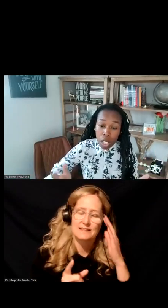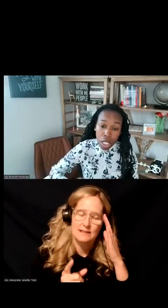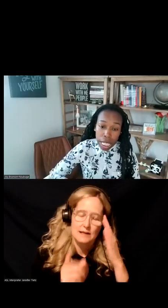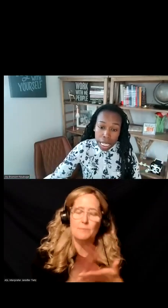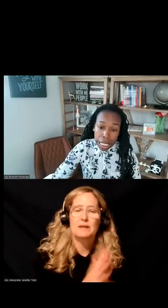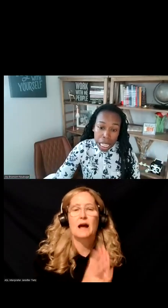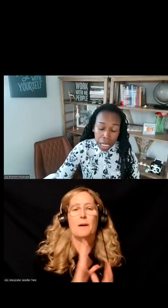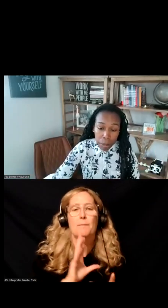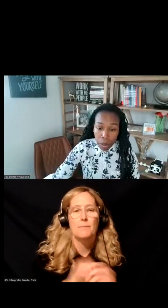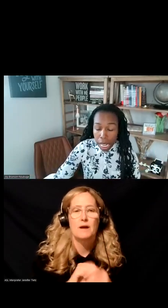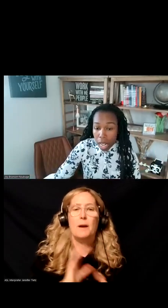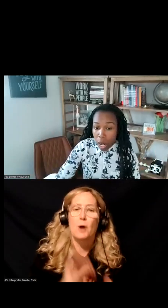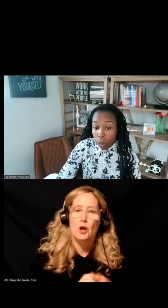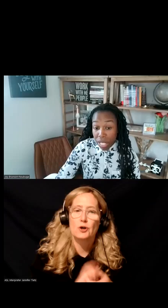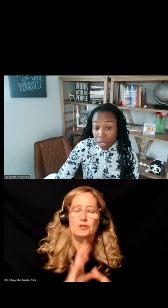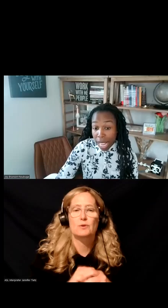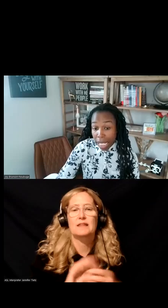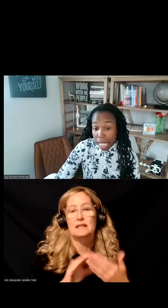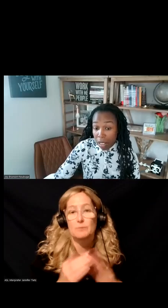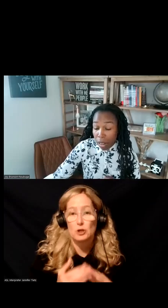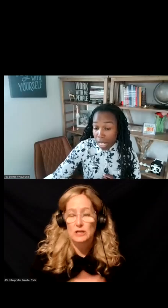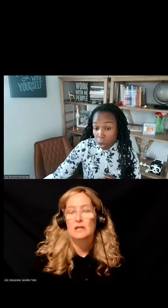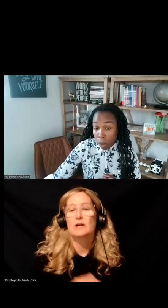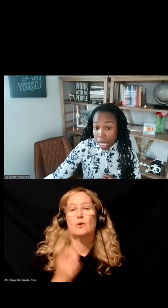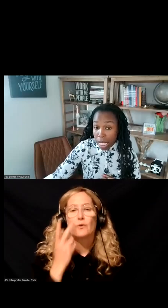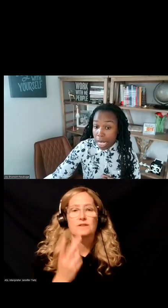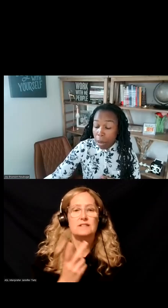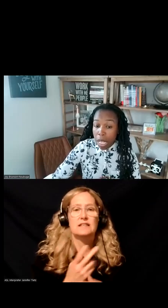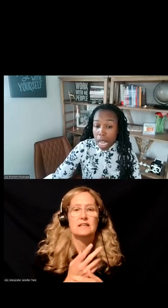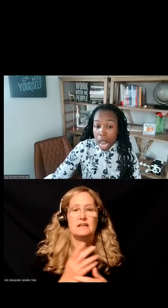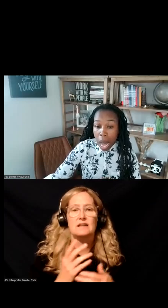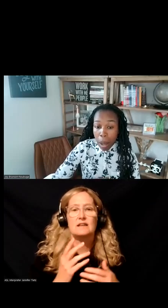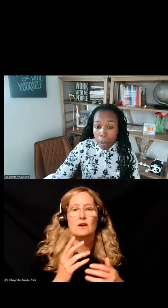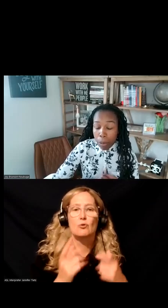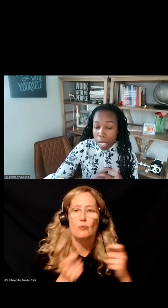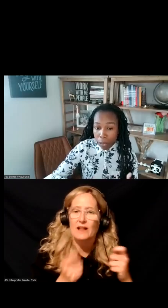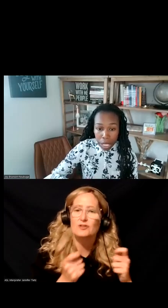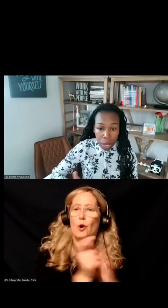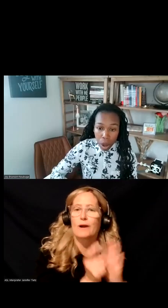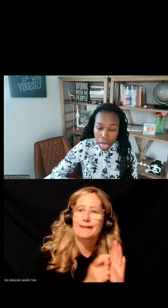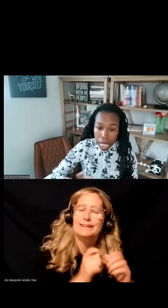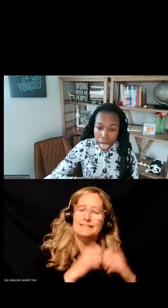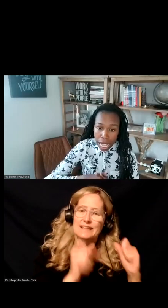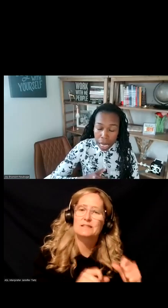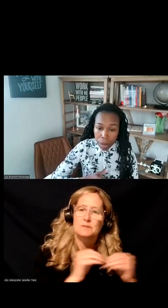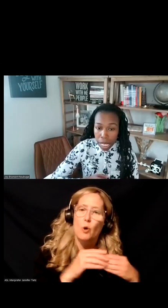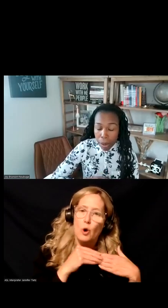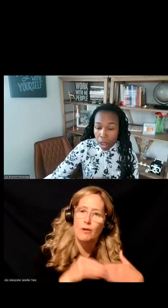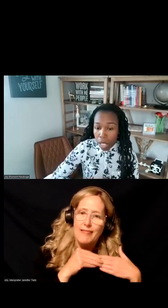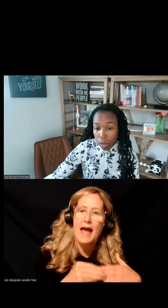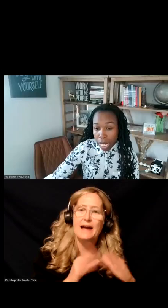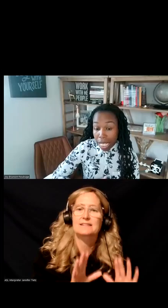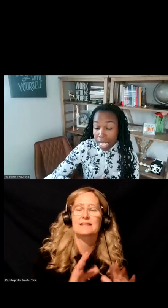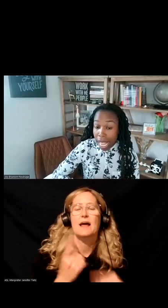become partners in the community. We've seen relaxing of regulatory systems. Specifically, one that I'm